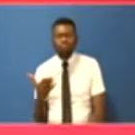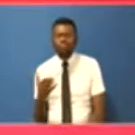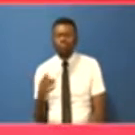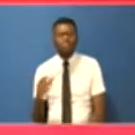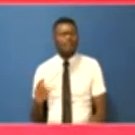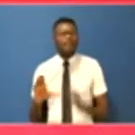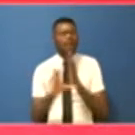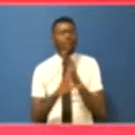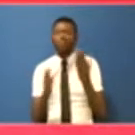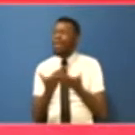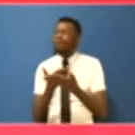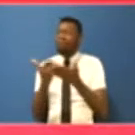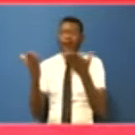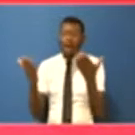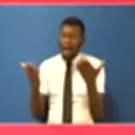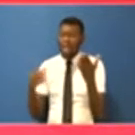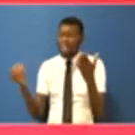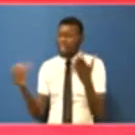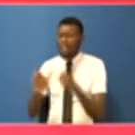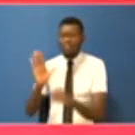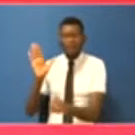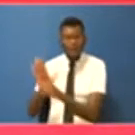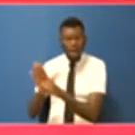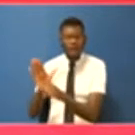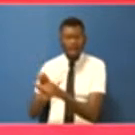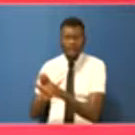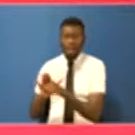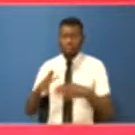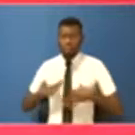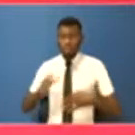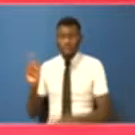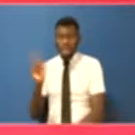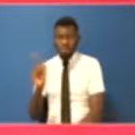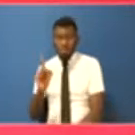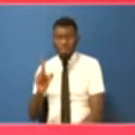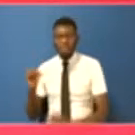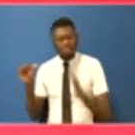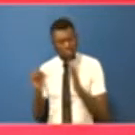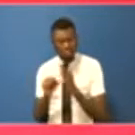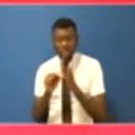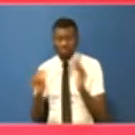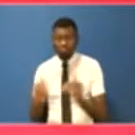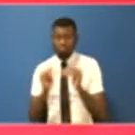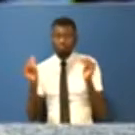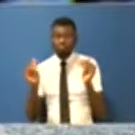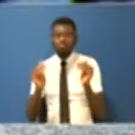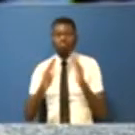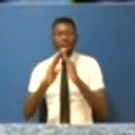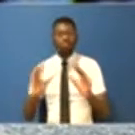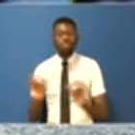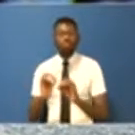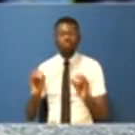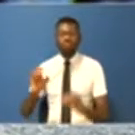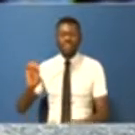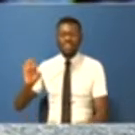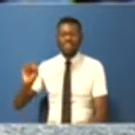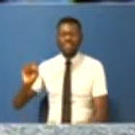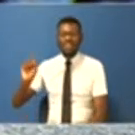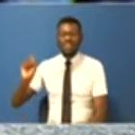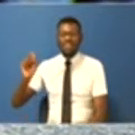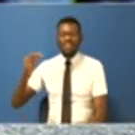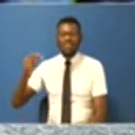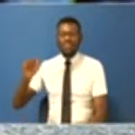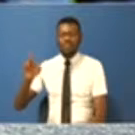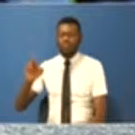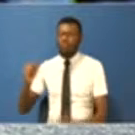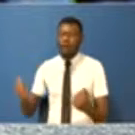country live in nairobi there's a huge housing crisis in this capital esther i'll begin with you if elected governor